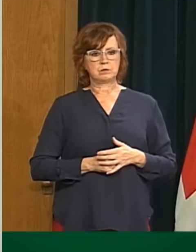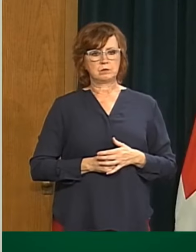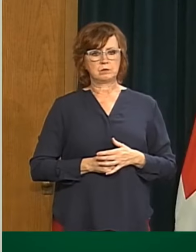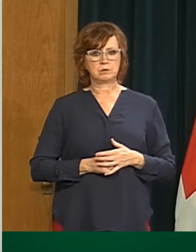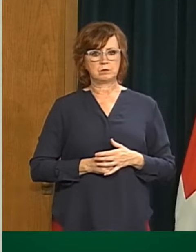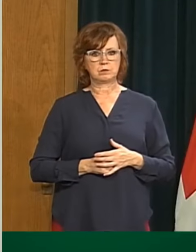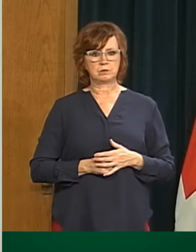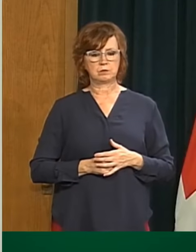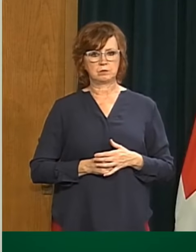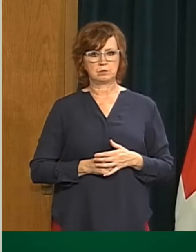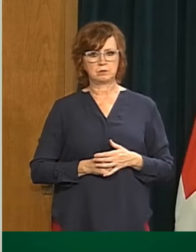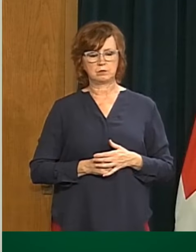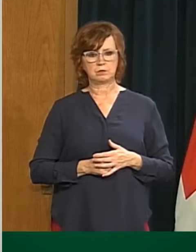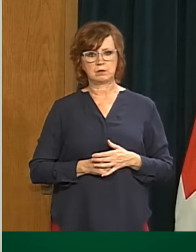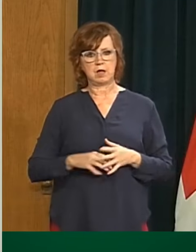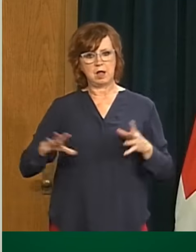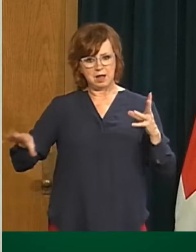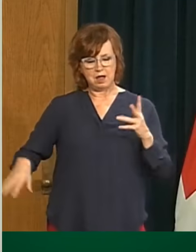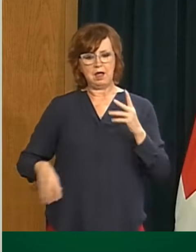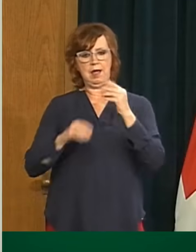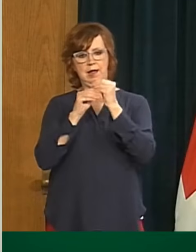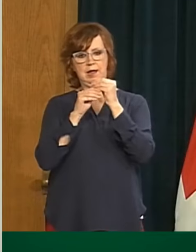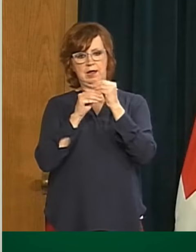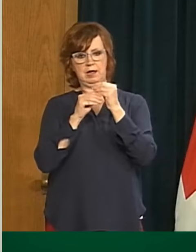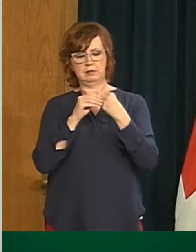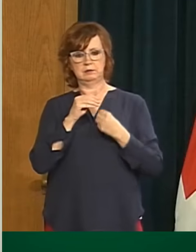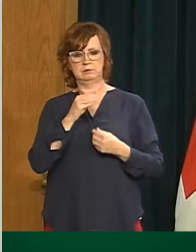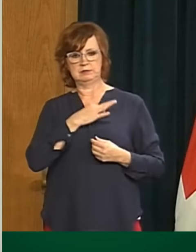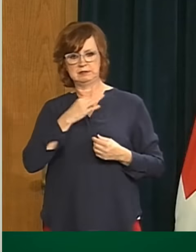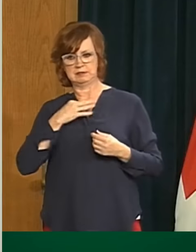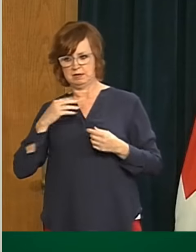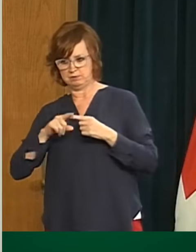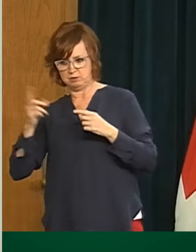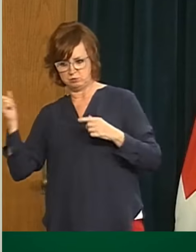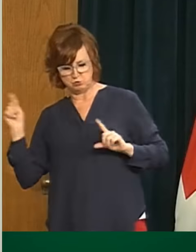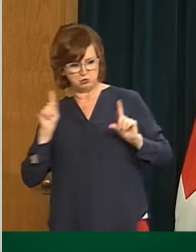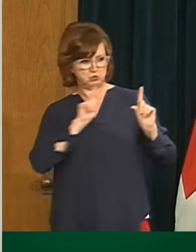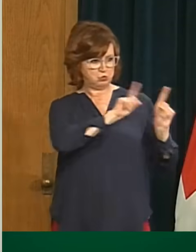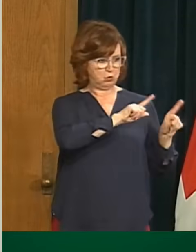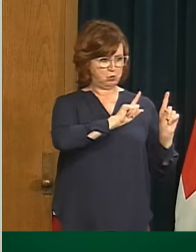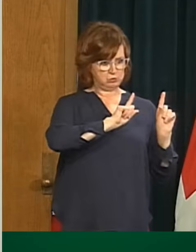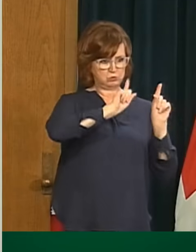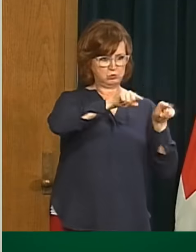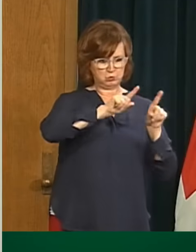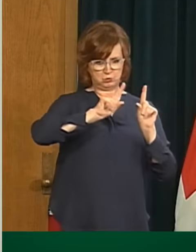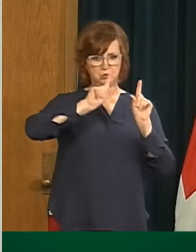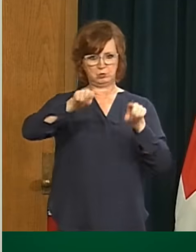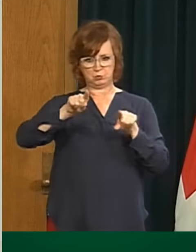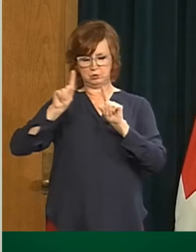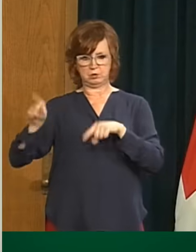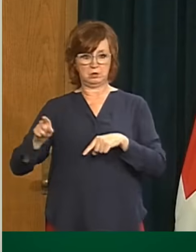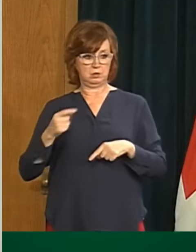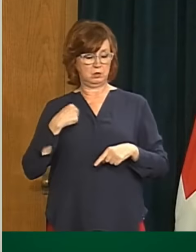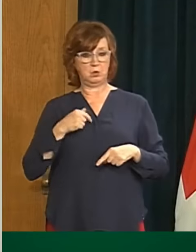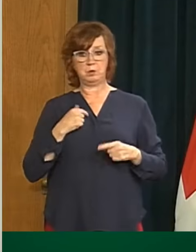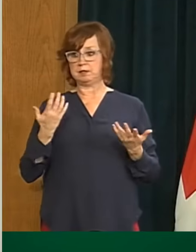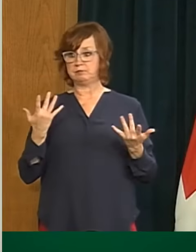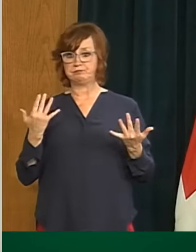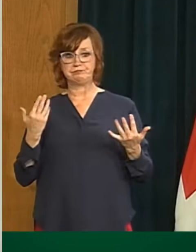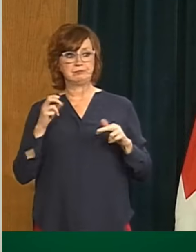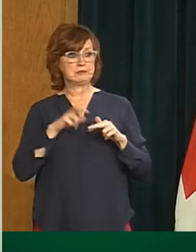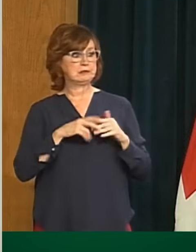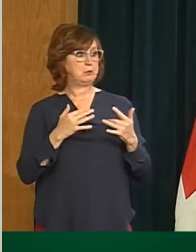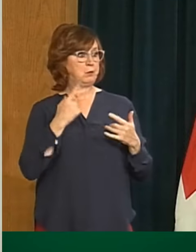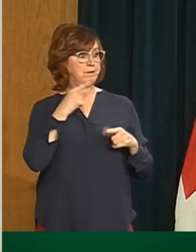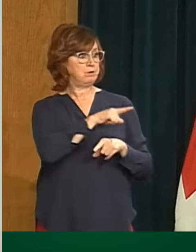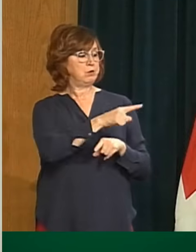additional layer that you don't just sit back and wait for people to come for testing. You are a bit more active, and again, that's